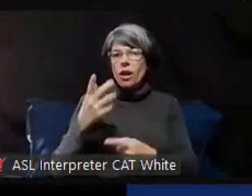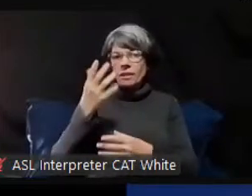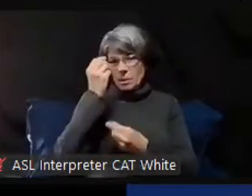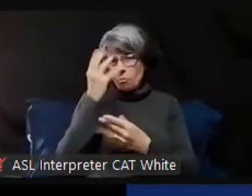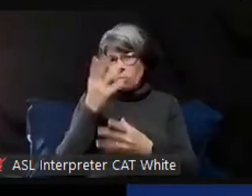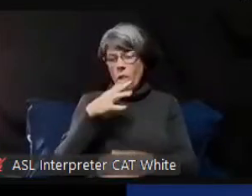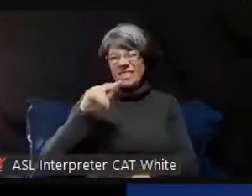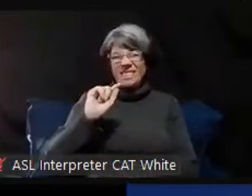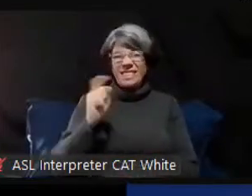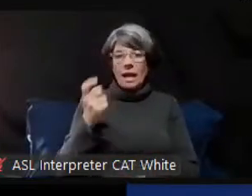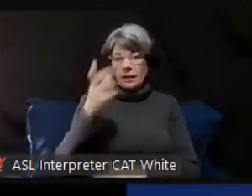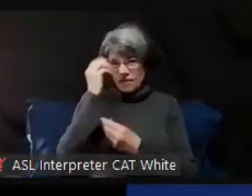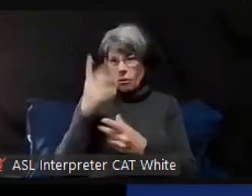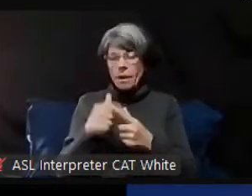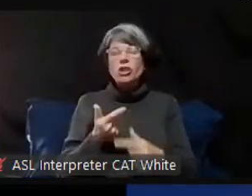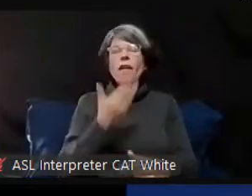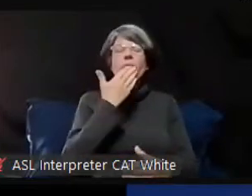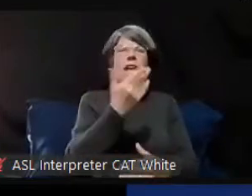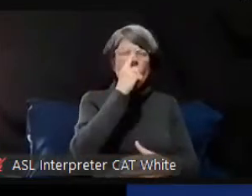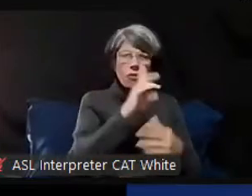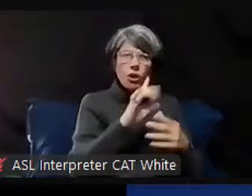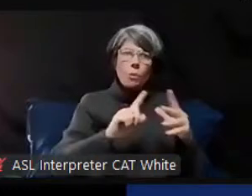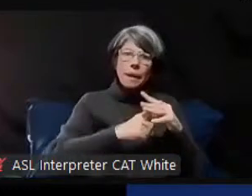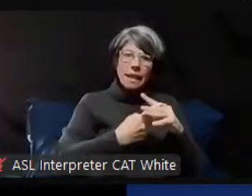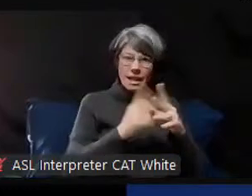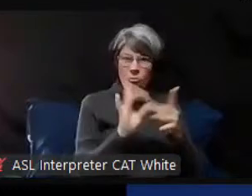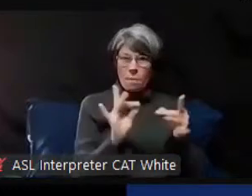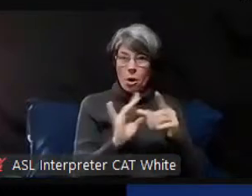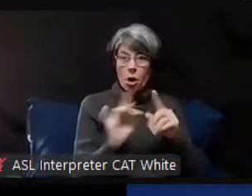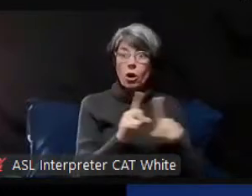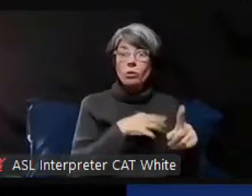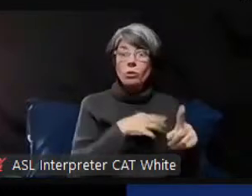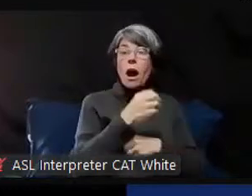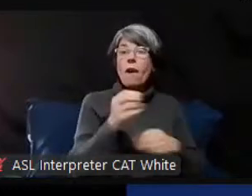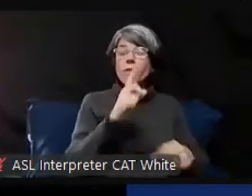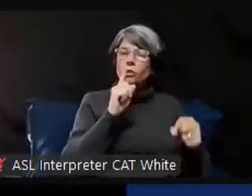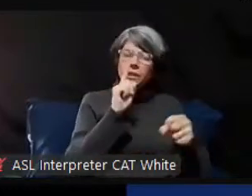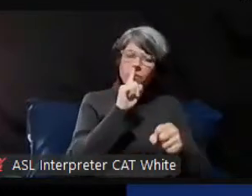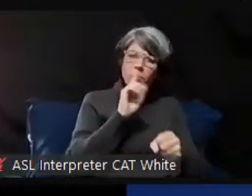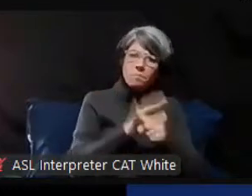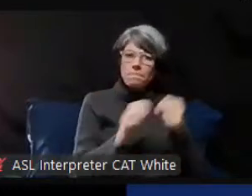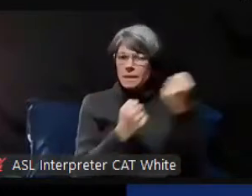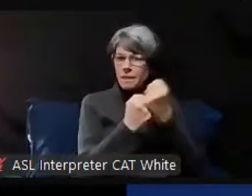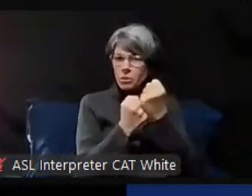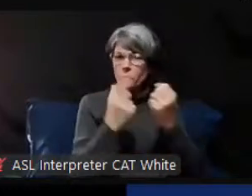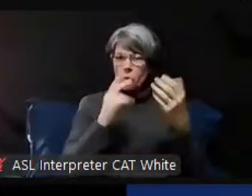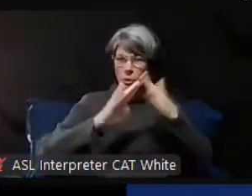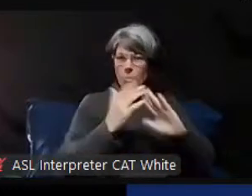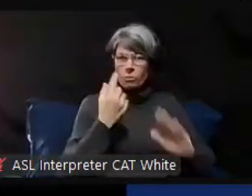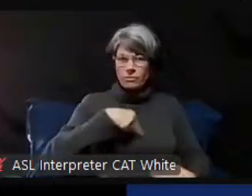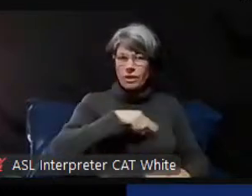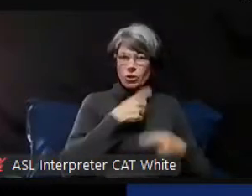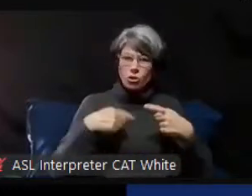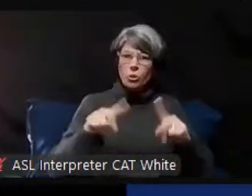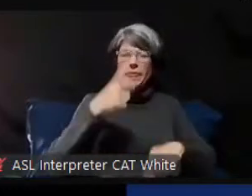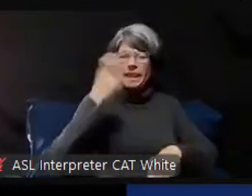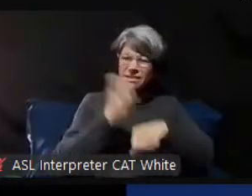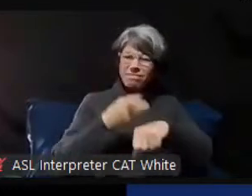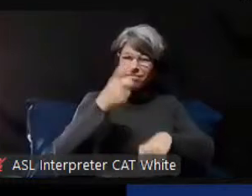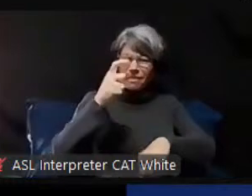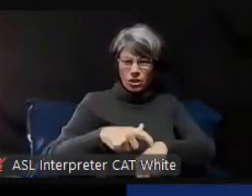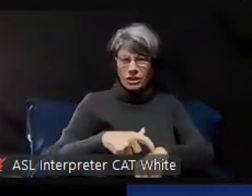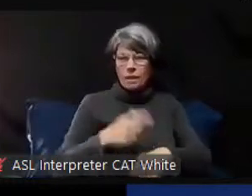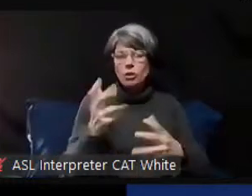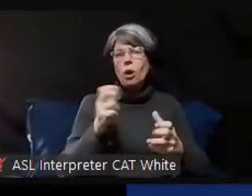for your opening remarks, Supervisor. So my office is committed to supporting our community during this difficult time. So I wanted to start